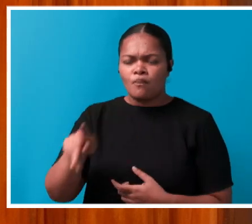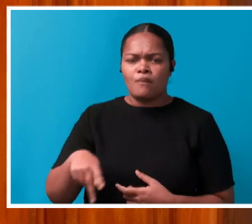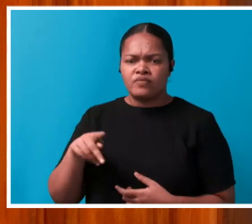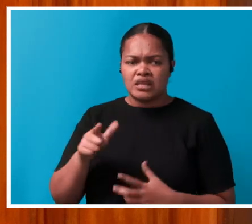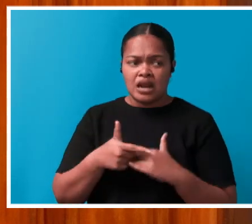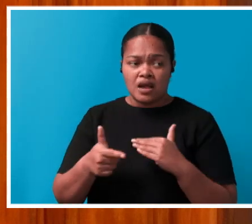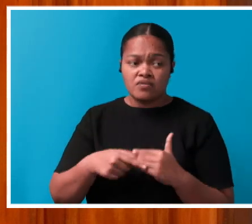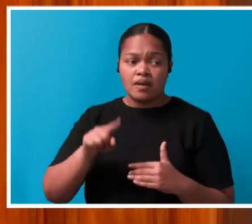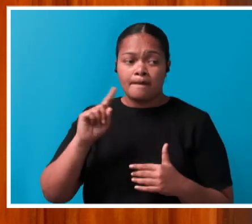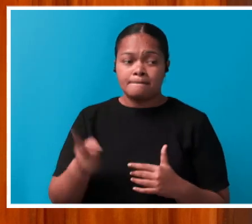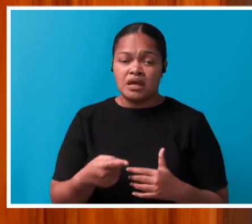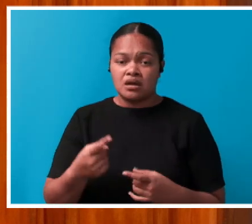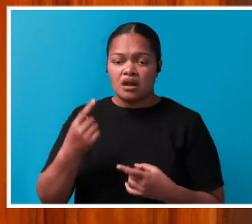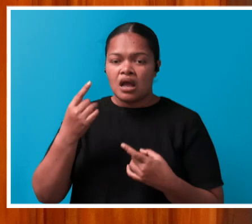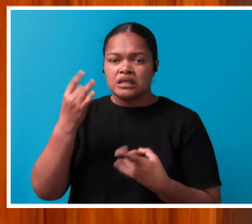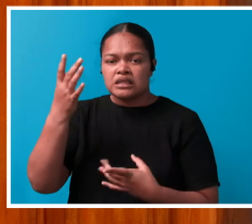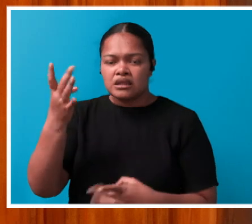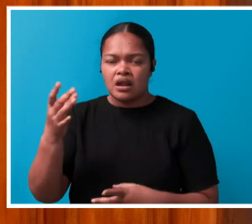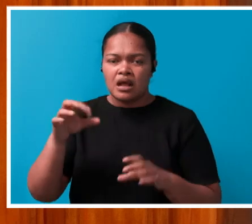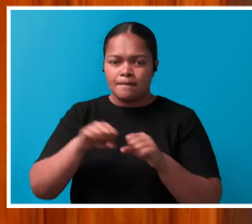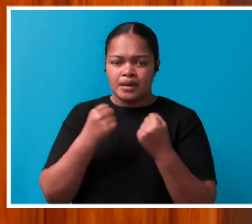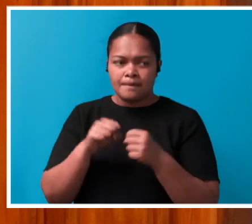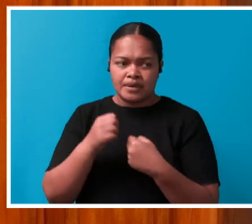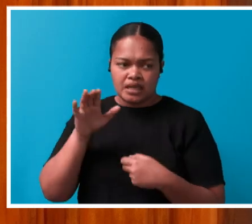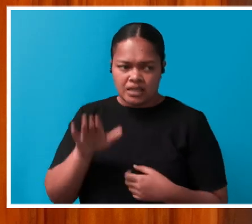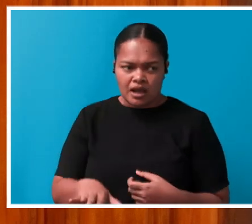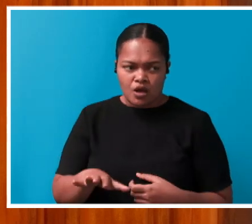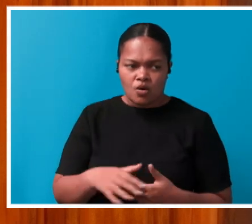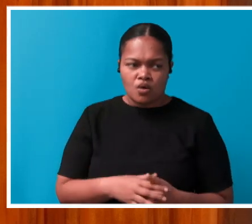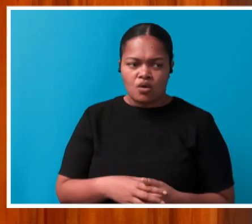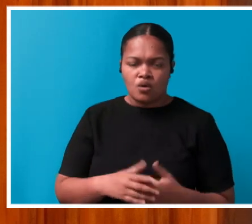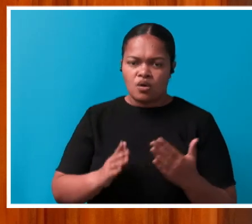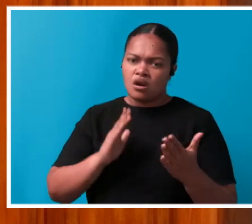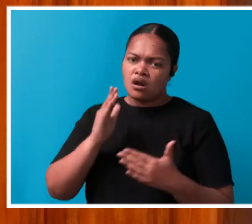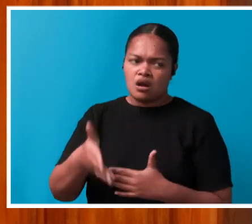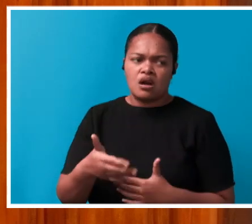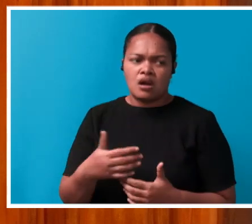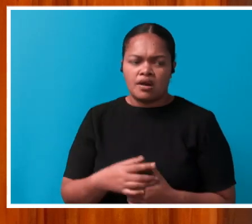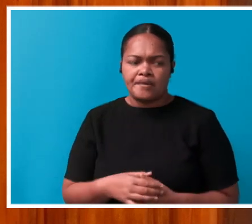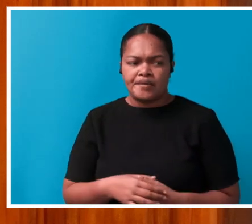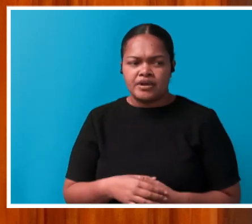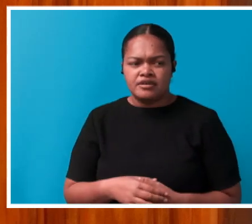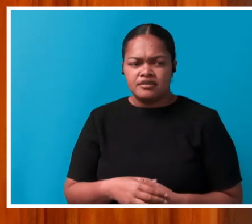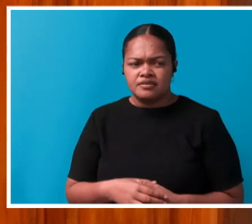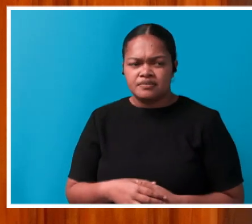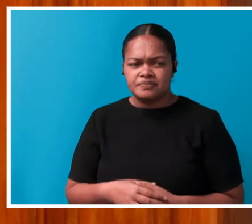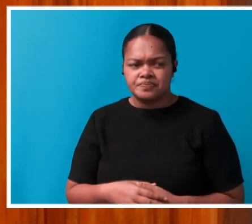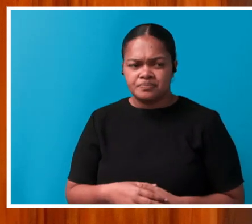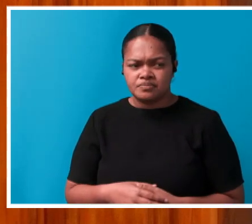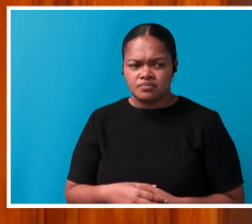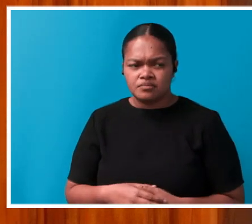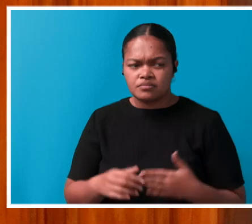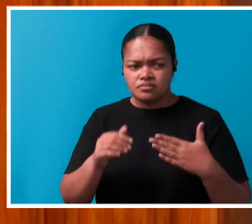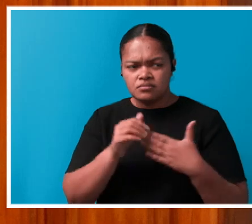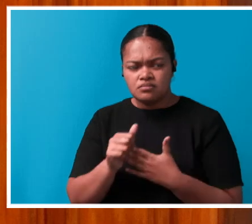it was a detailed breakdown providing an analysis that went beyond numbers. It took into account the regional, ethnic, and religious